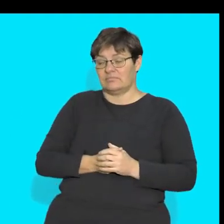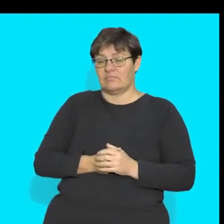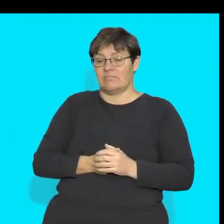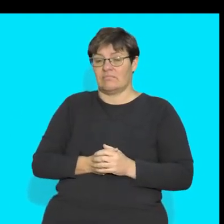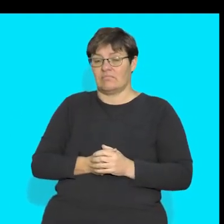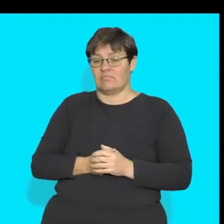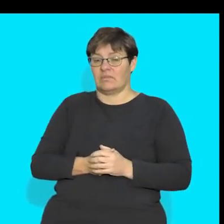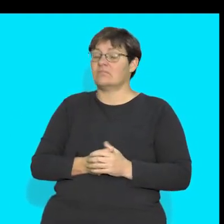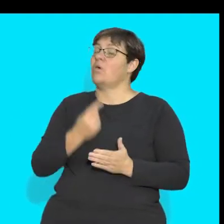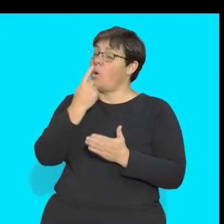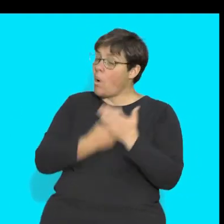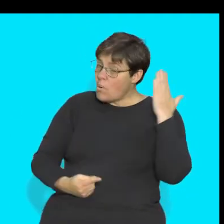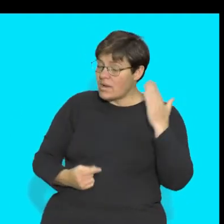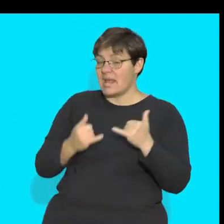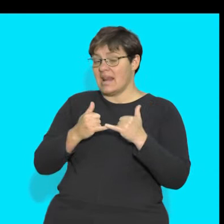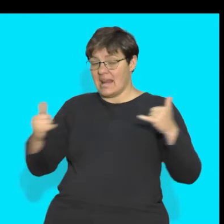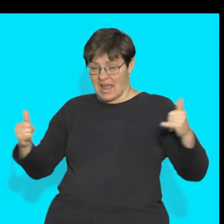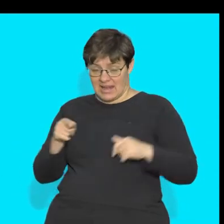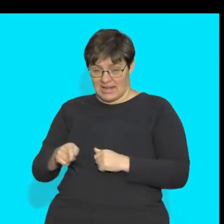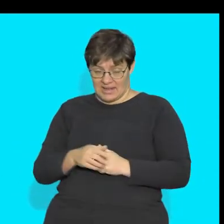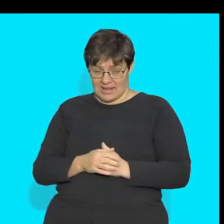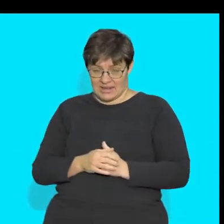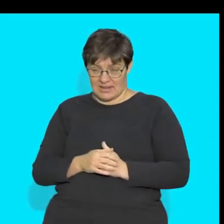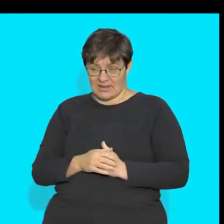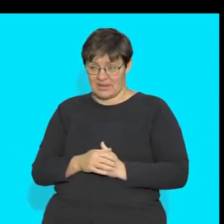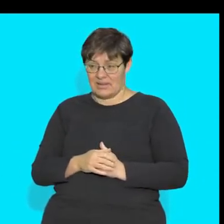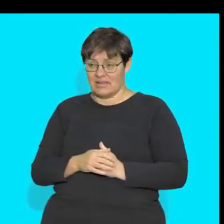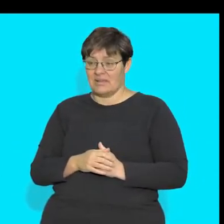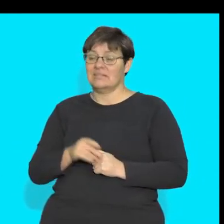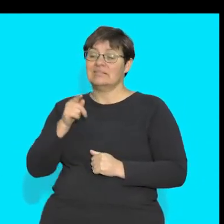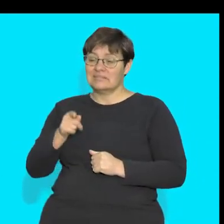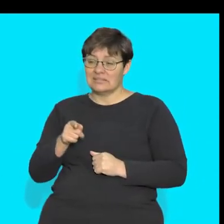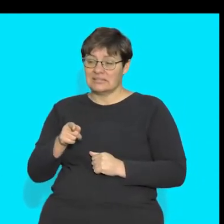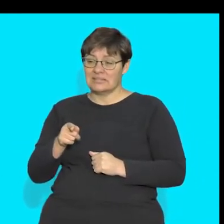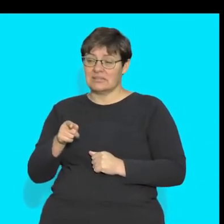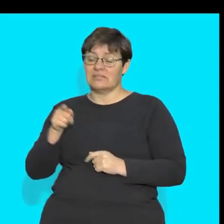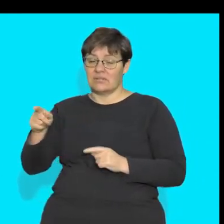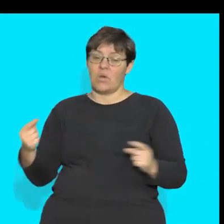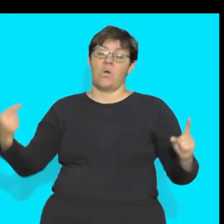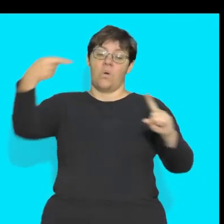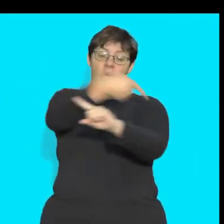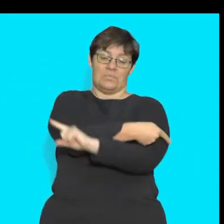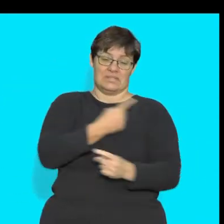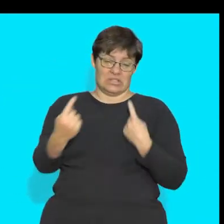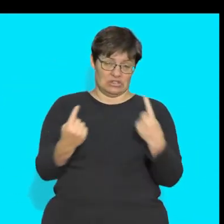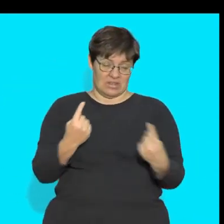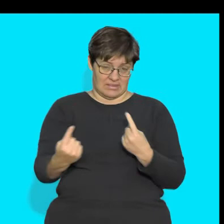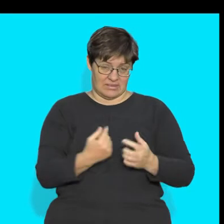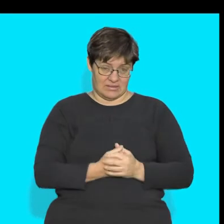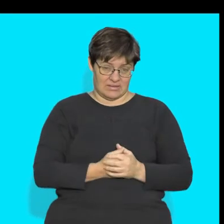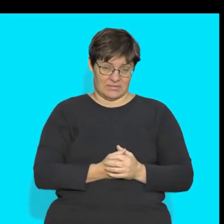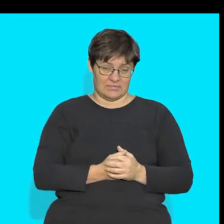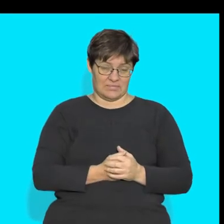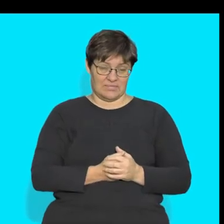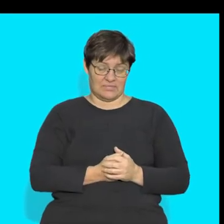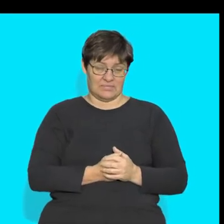which is only a line one, and this line one and that one are the opposite